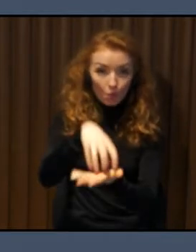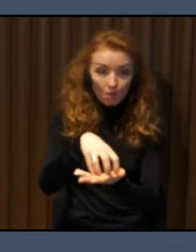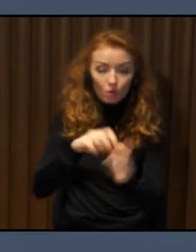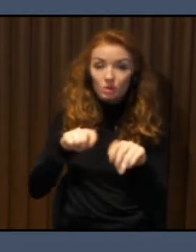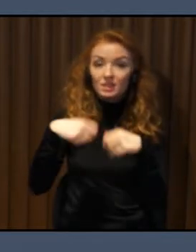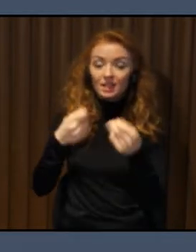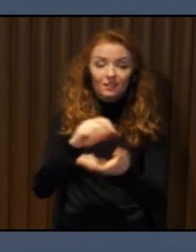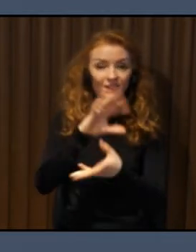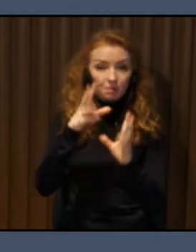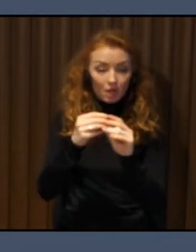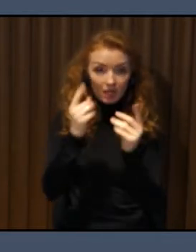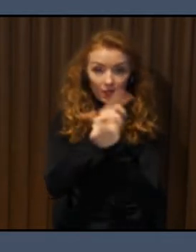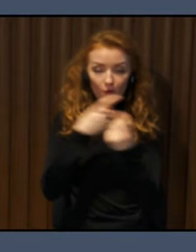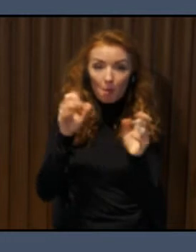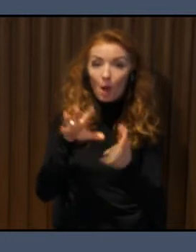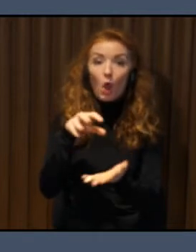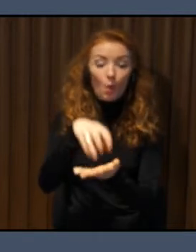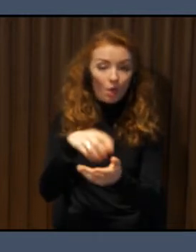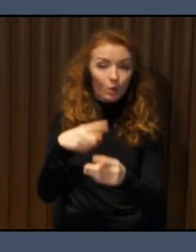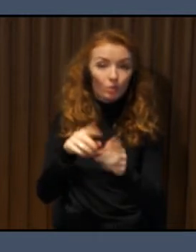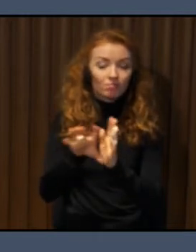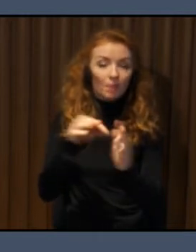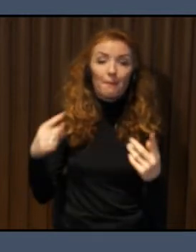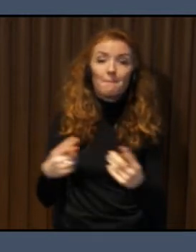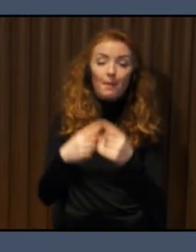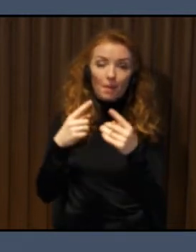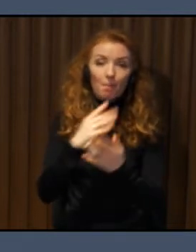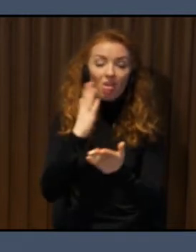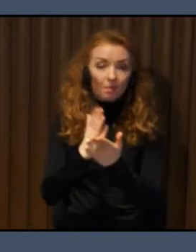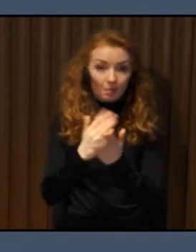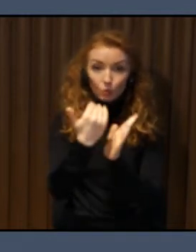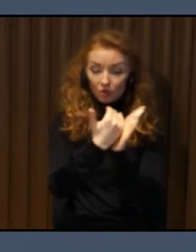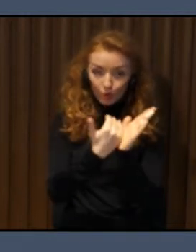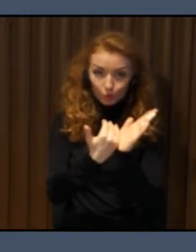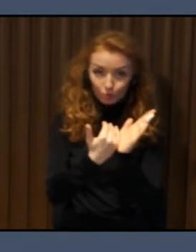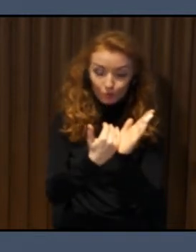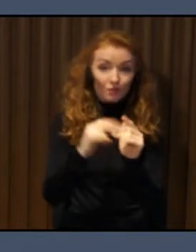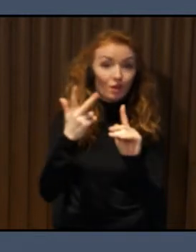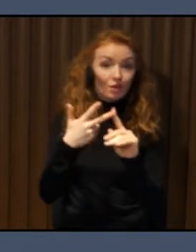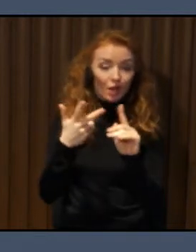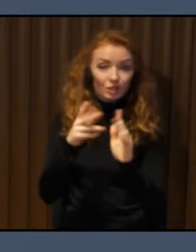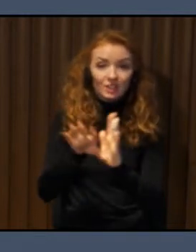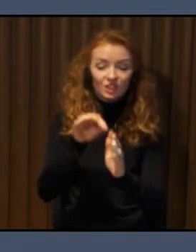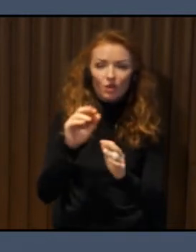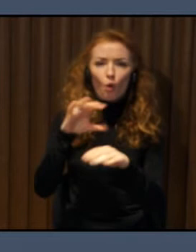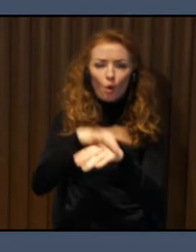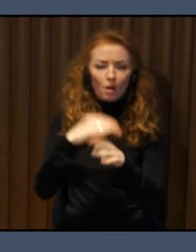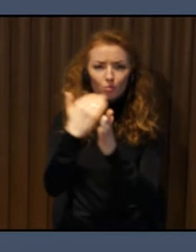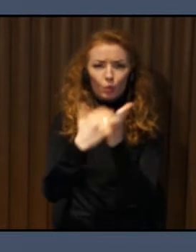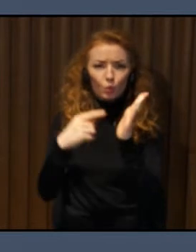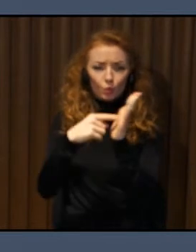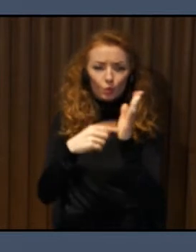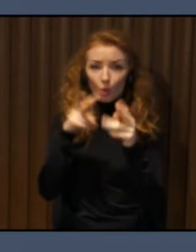evaluation of the object is done in 4 ways. First, enter the address of the object, then choose necessary